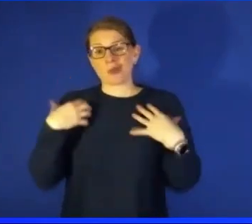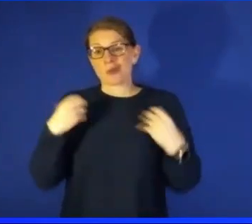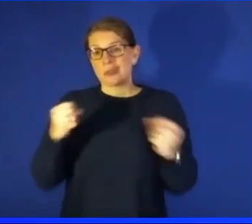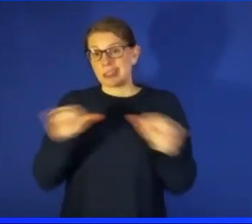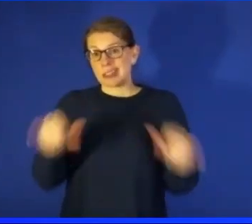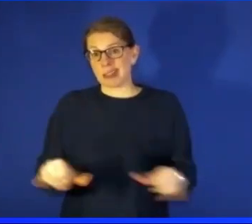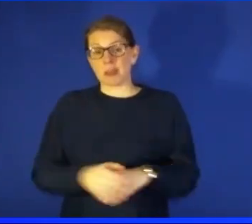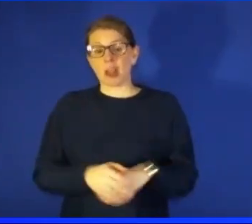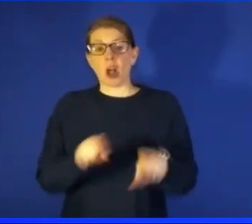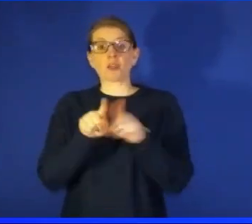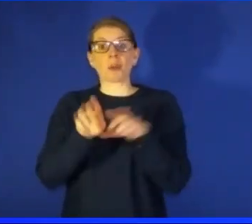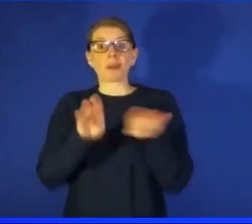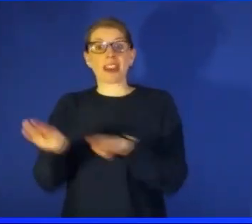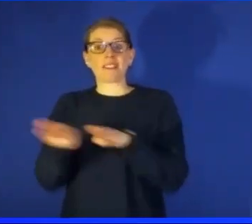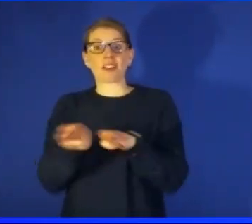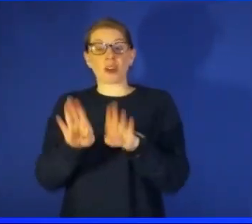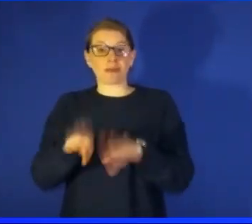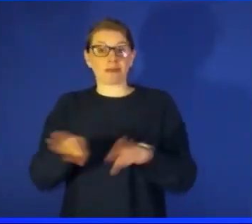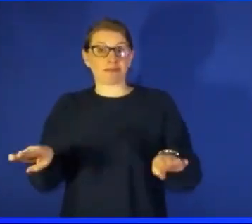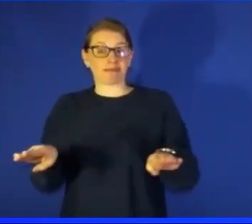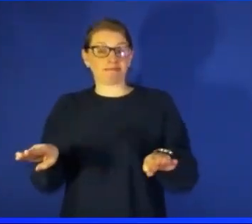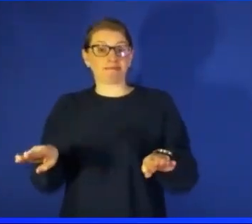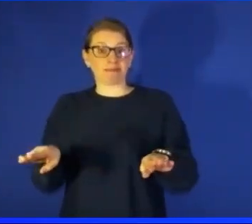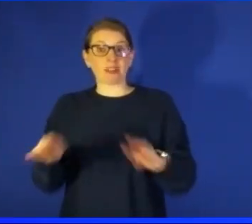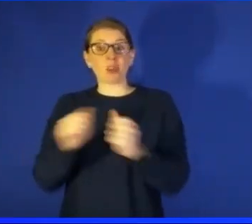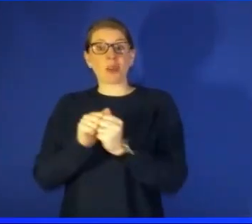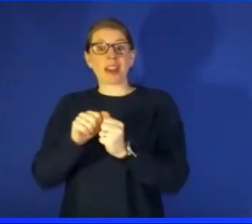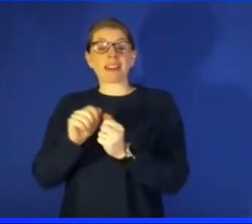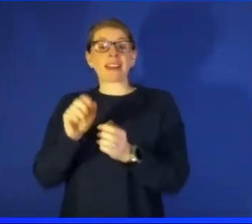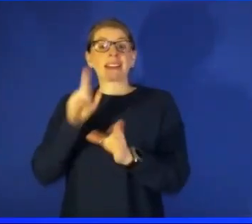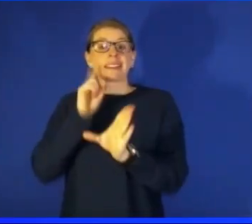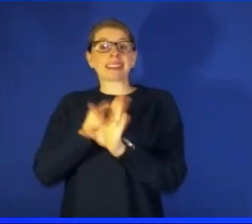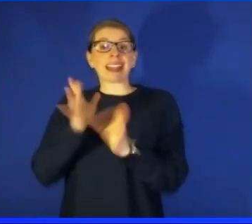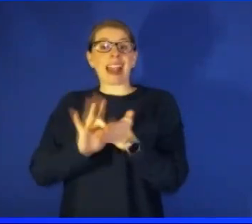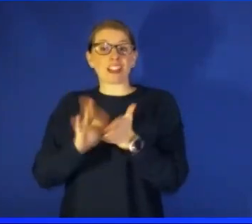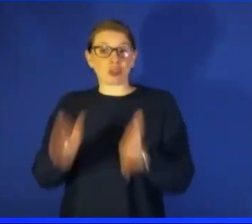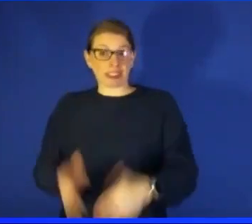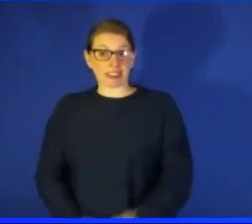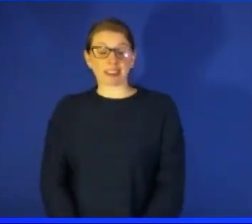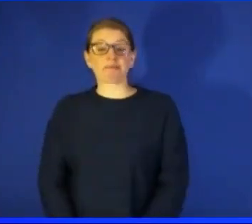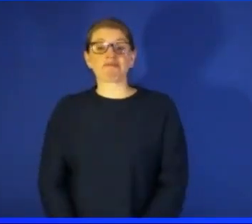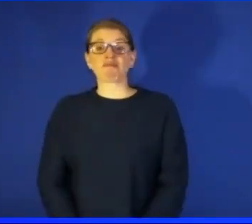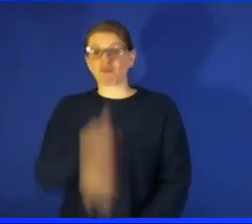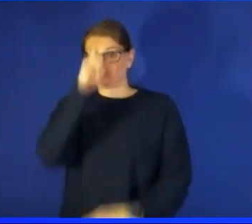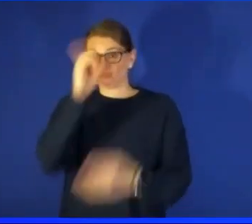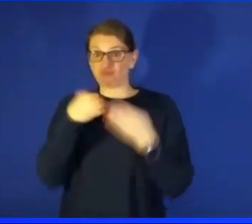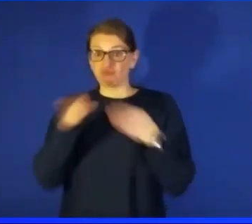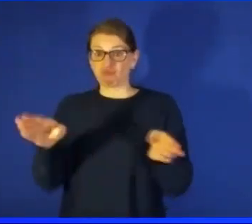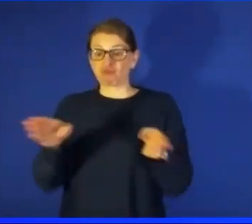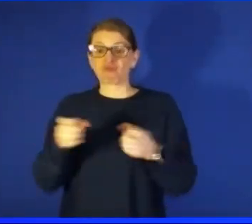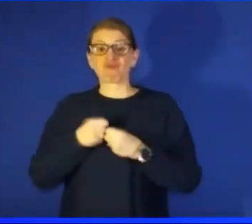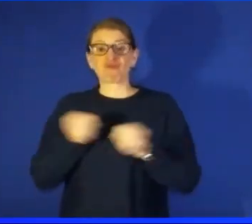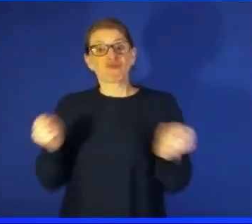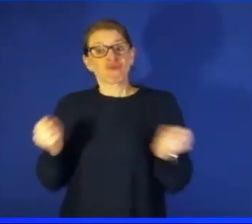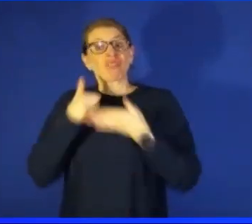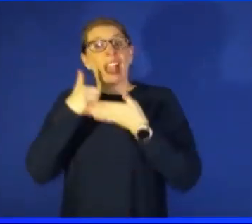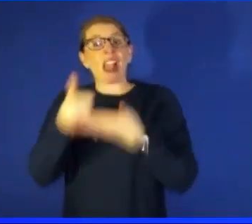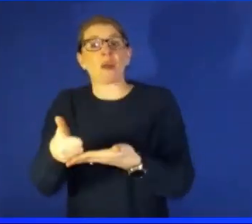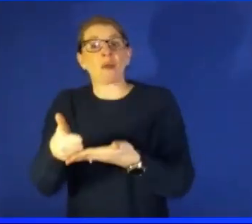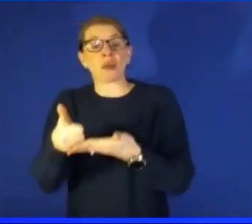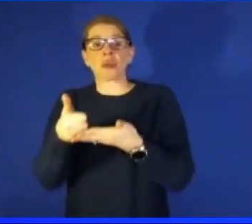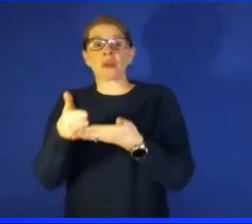behavioral pediatrics here as well with the psychiatrist who are very open and willing to kind of help you navigate through